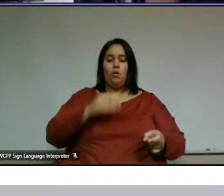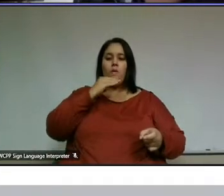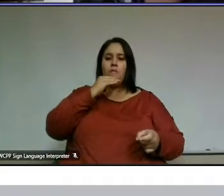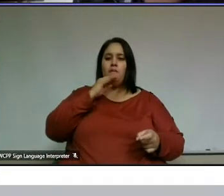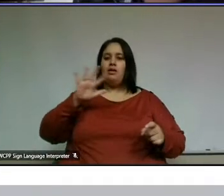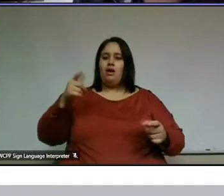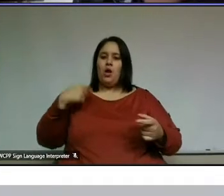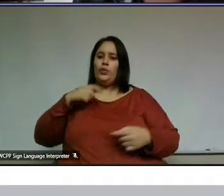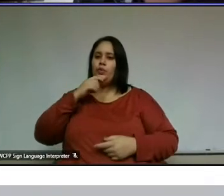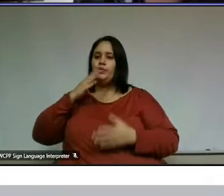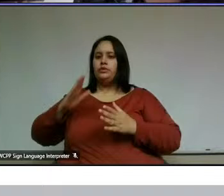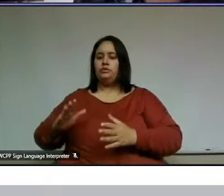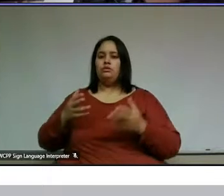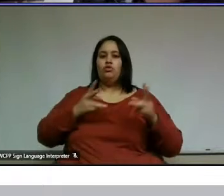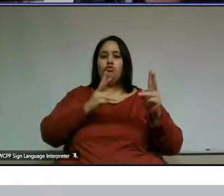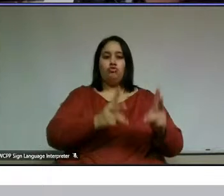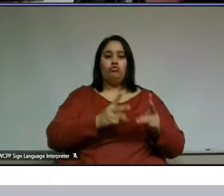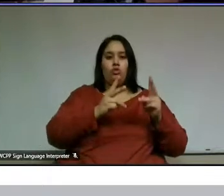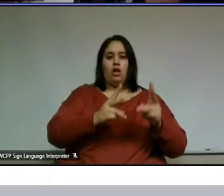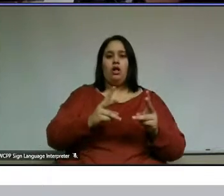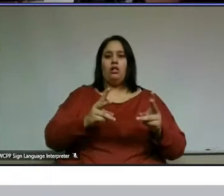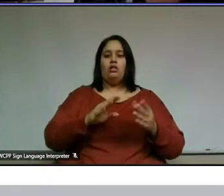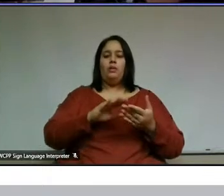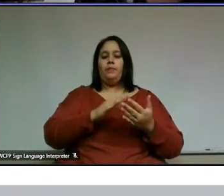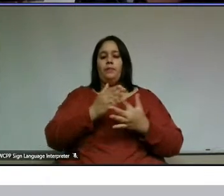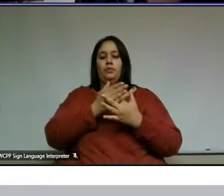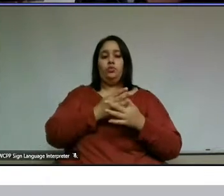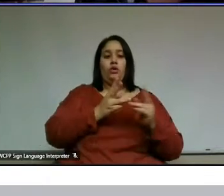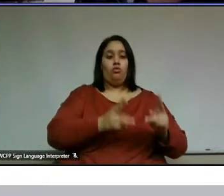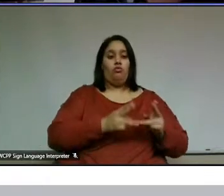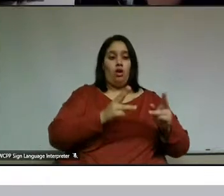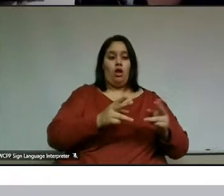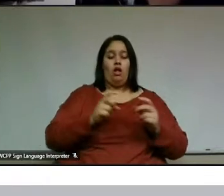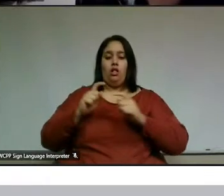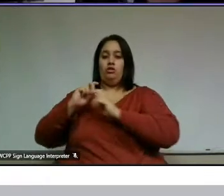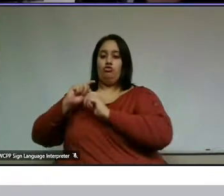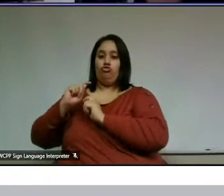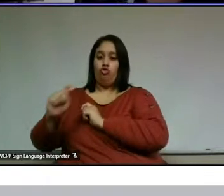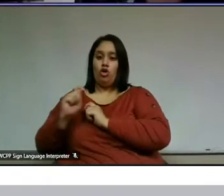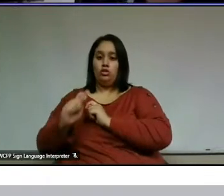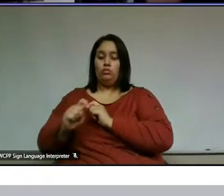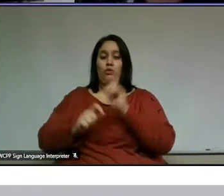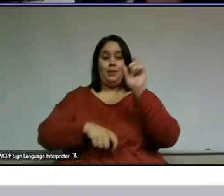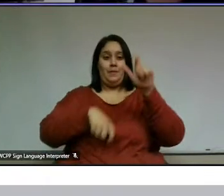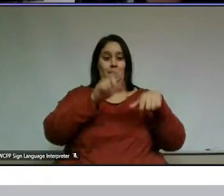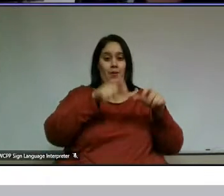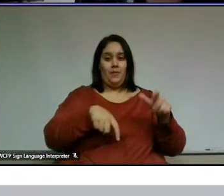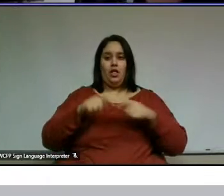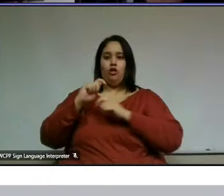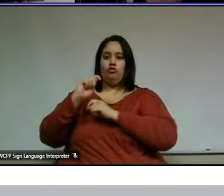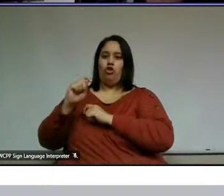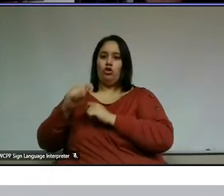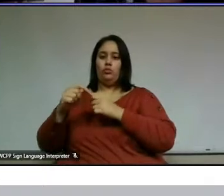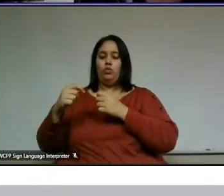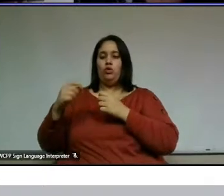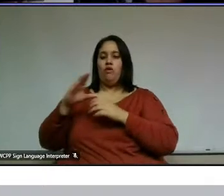going to utilize rail and distinguish between rail transport, passengers, and transport of